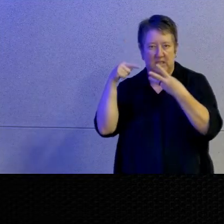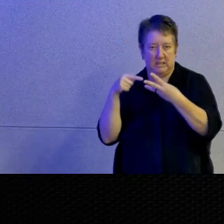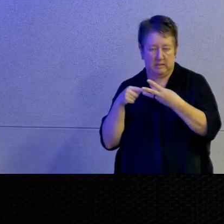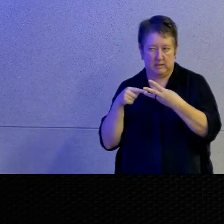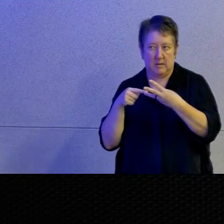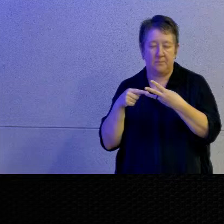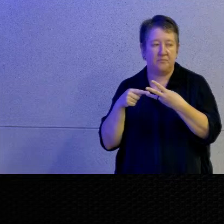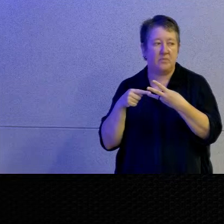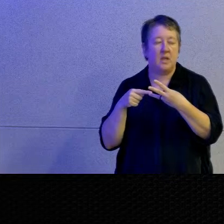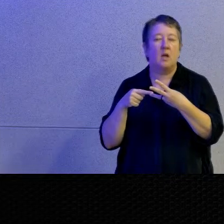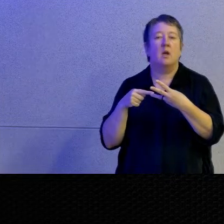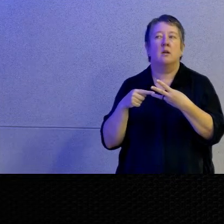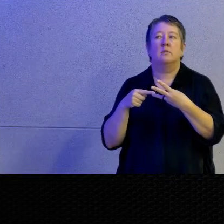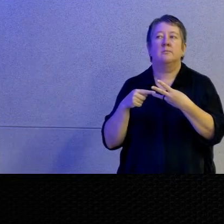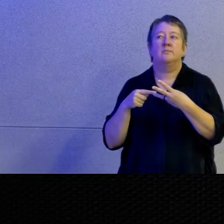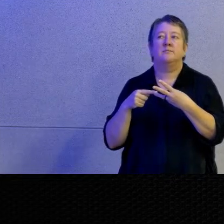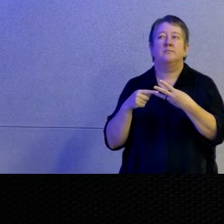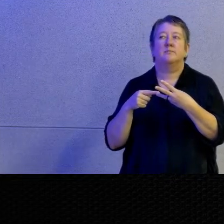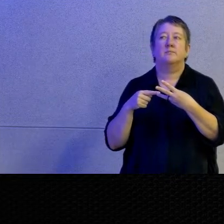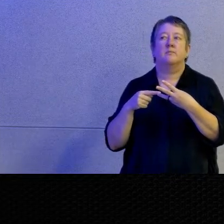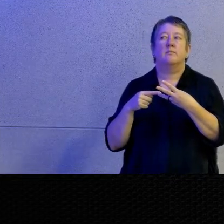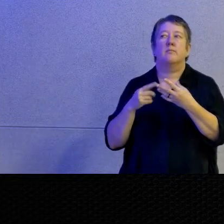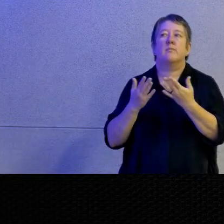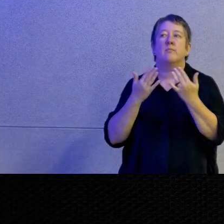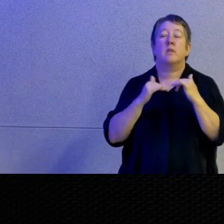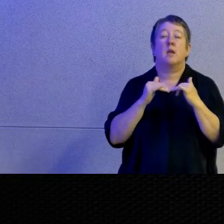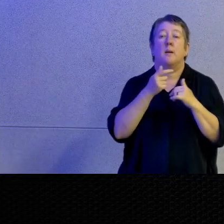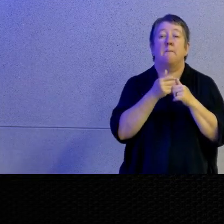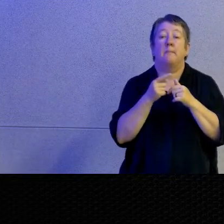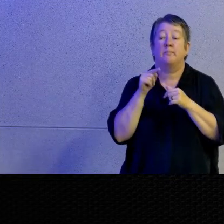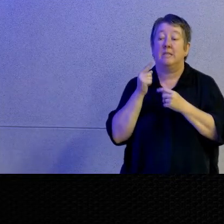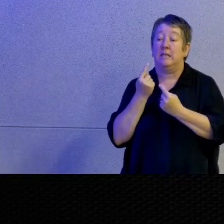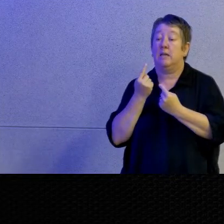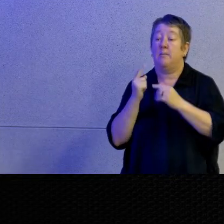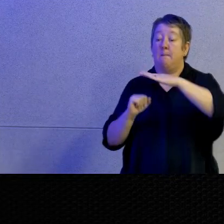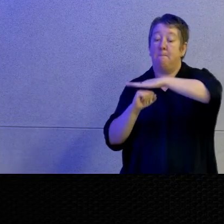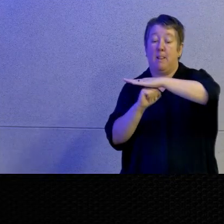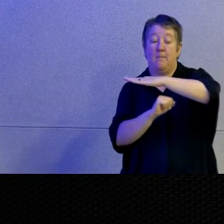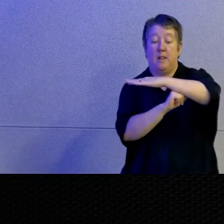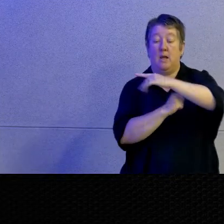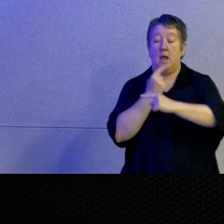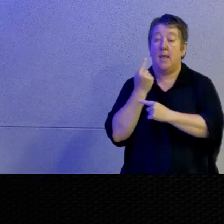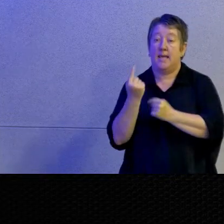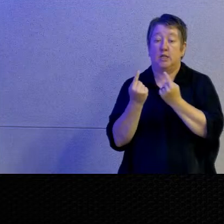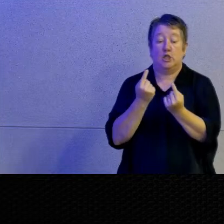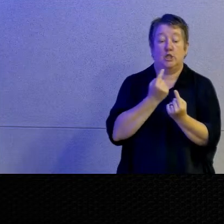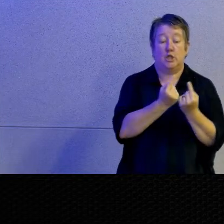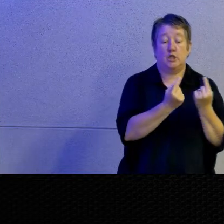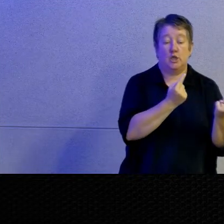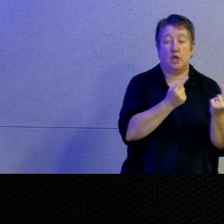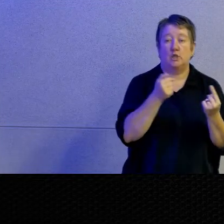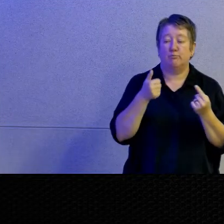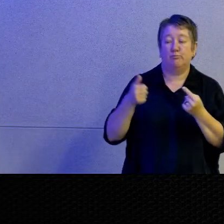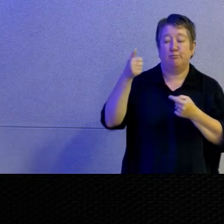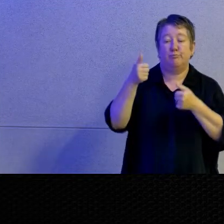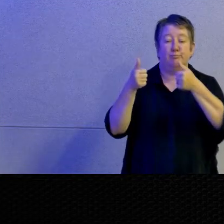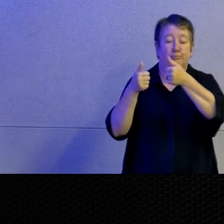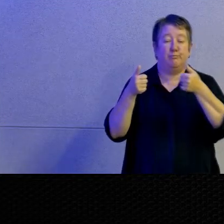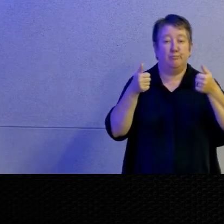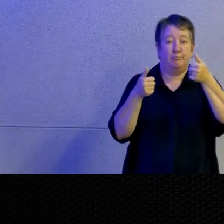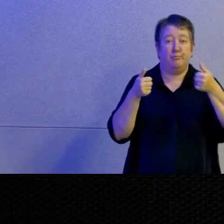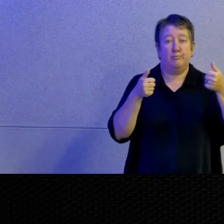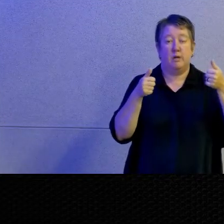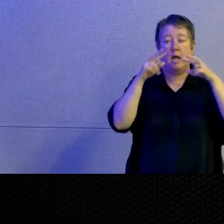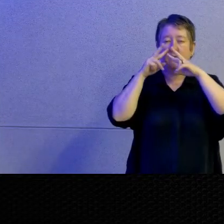we do have principal investigators in each of these pillars. And I'm not listing the